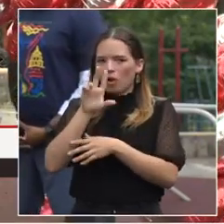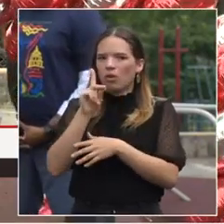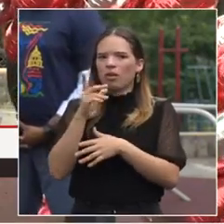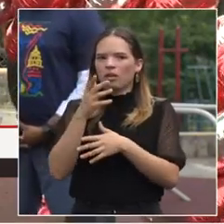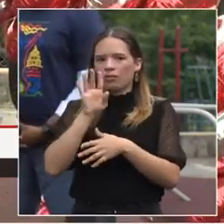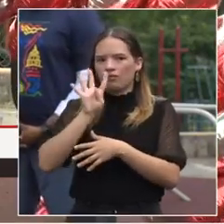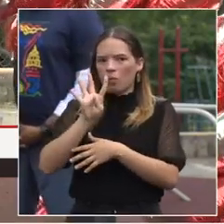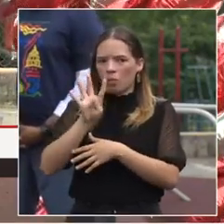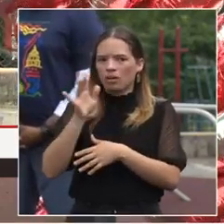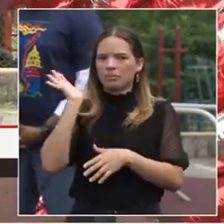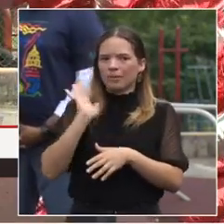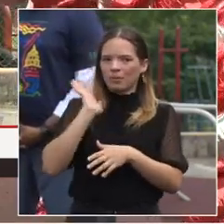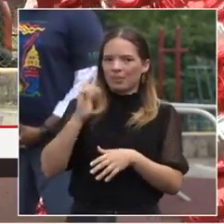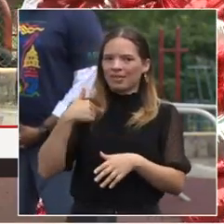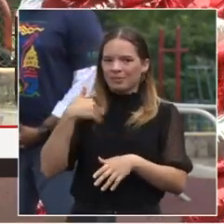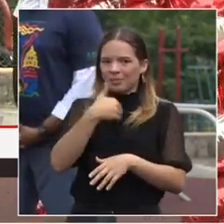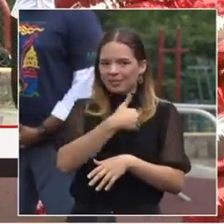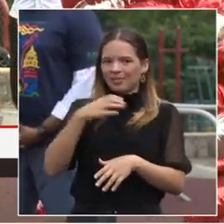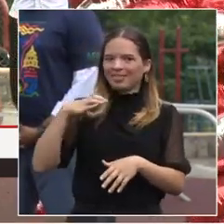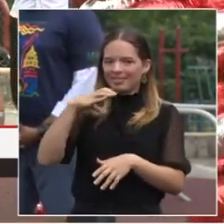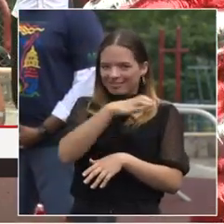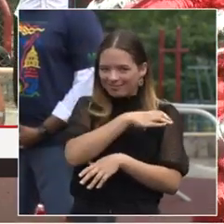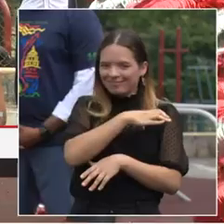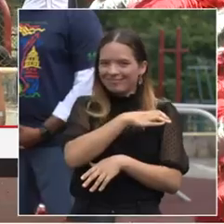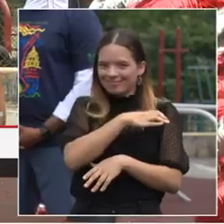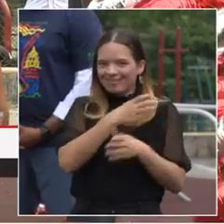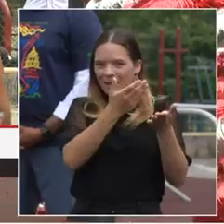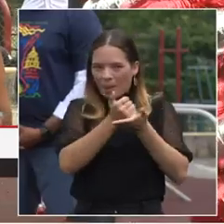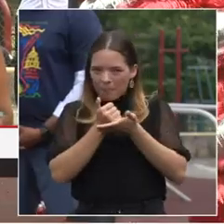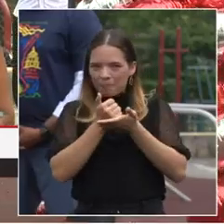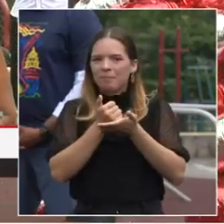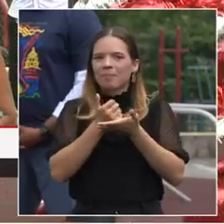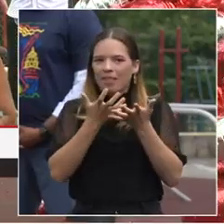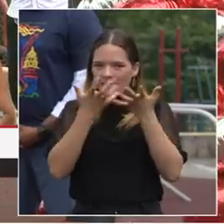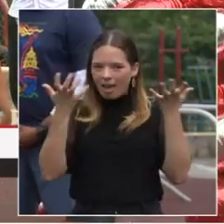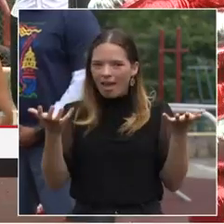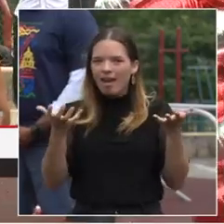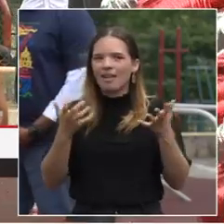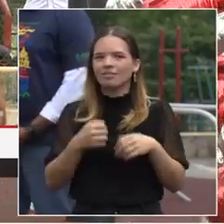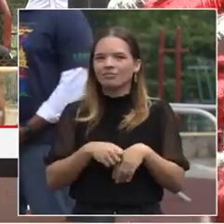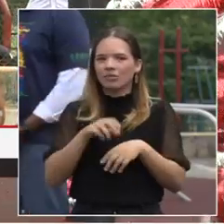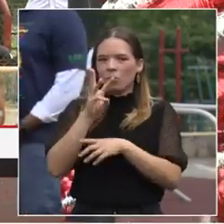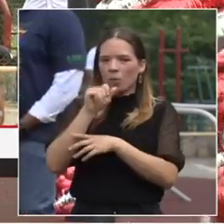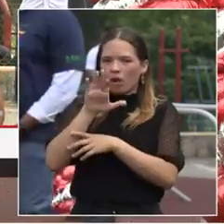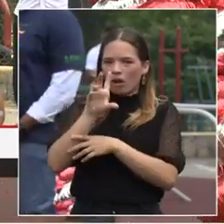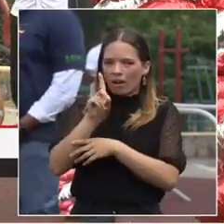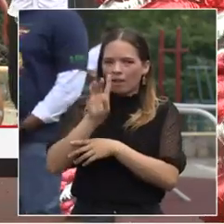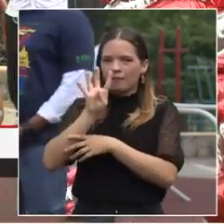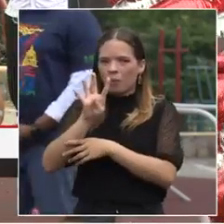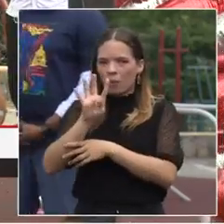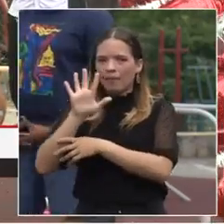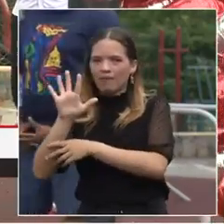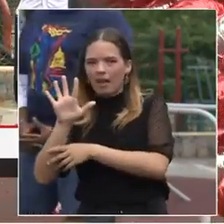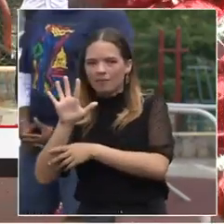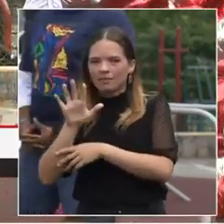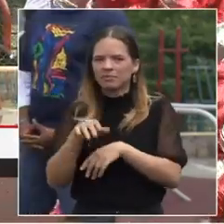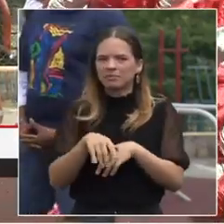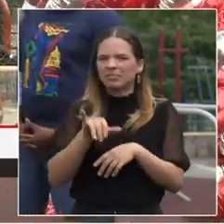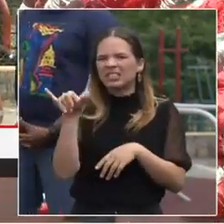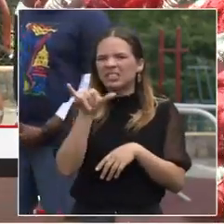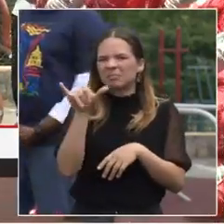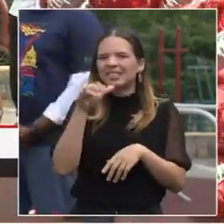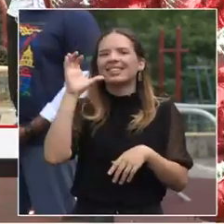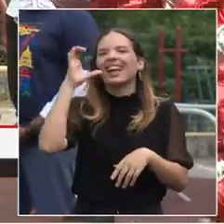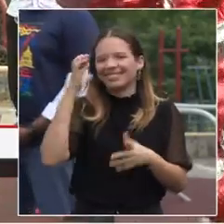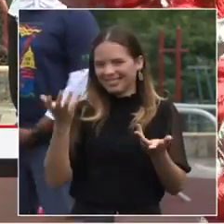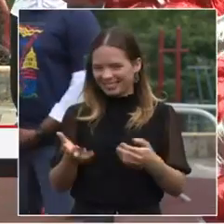who understands Ward 4. Ward 4 and Ward 5 are like cousins, right? We're like cousins. I'm a native of